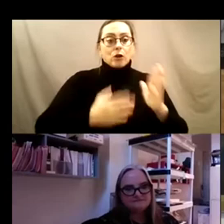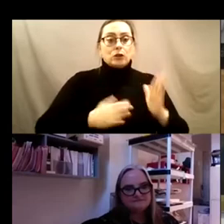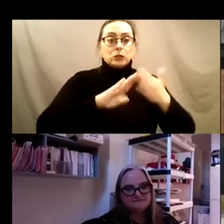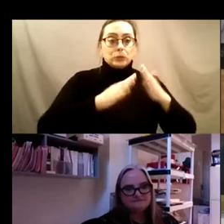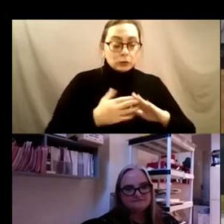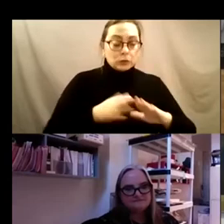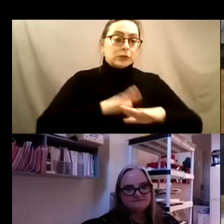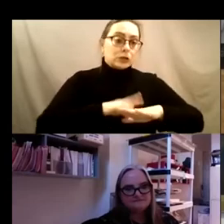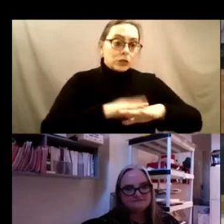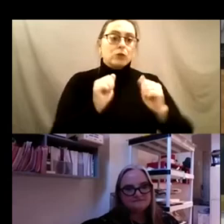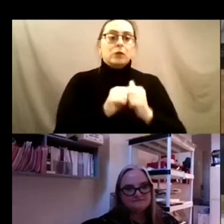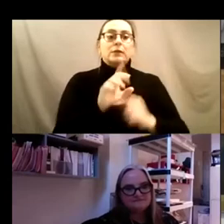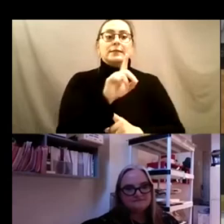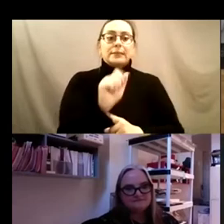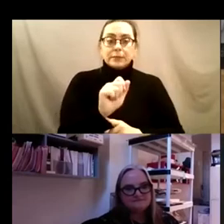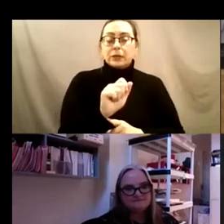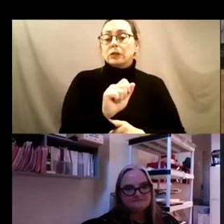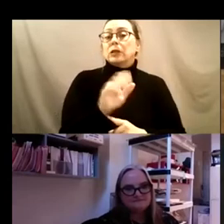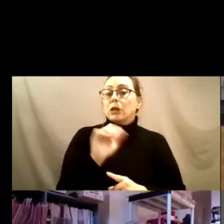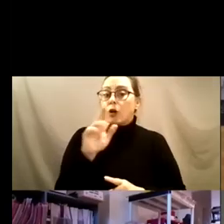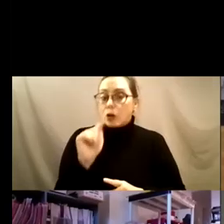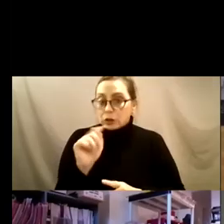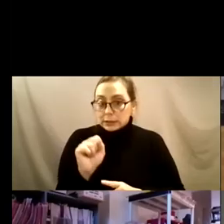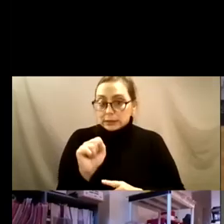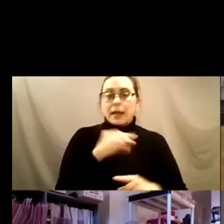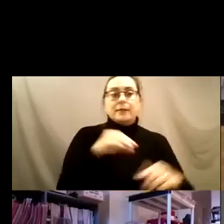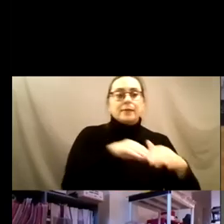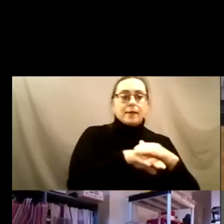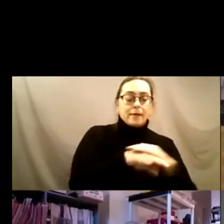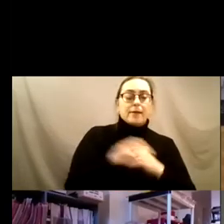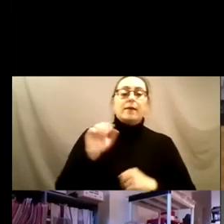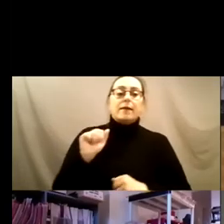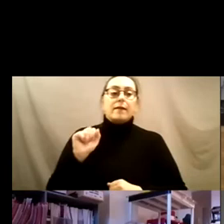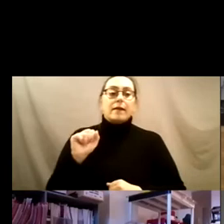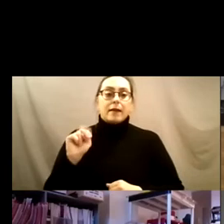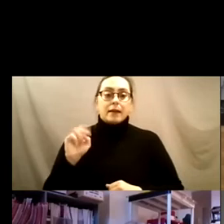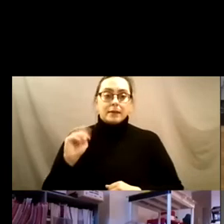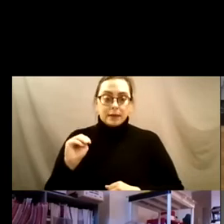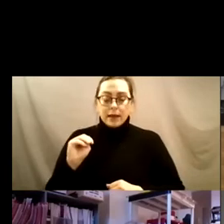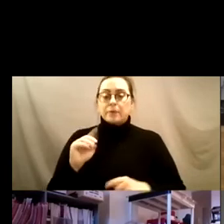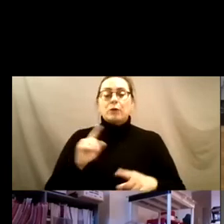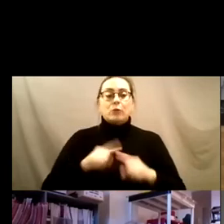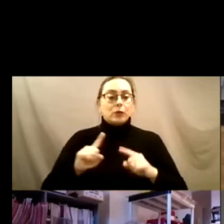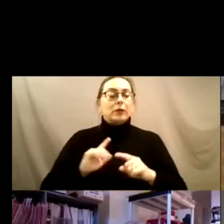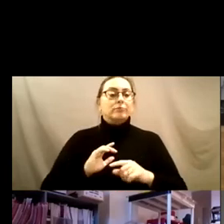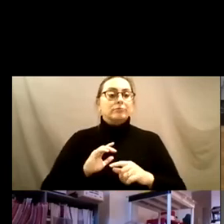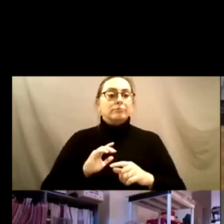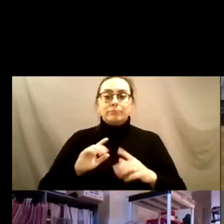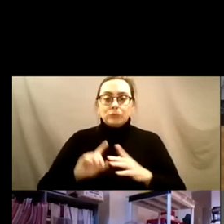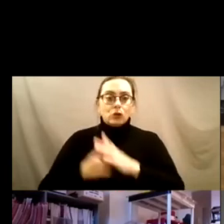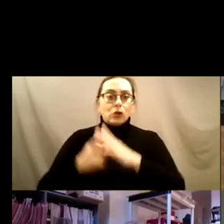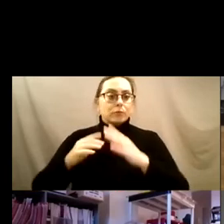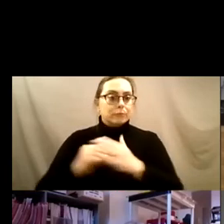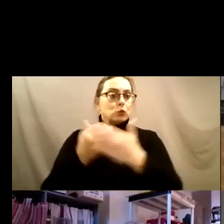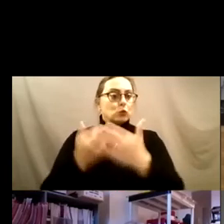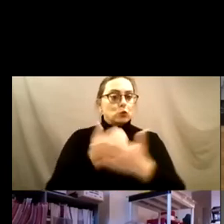disability arts and access. AANM has embarked upon many successful initiatives this year.